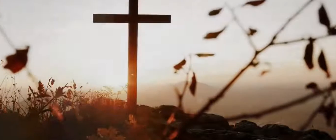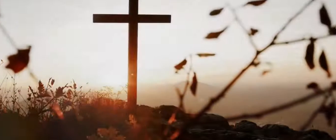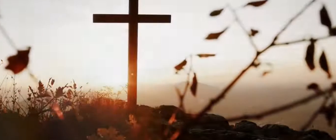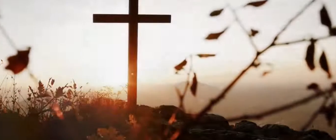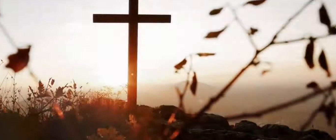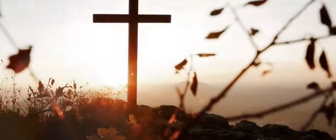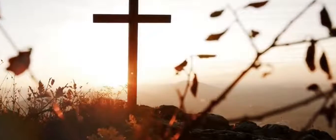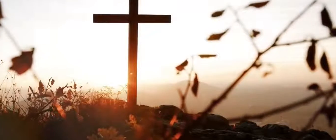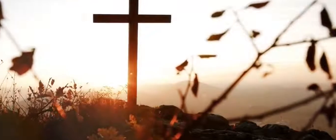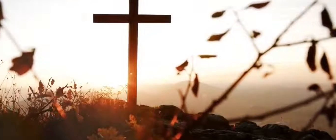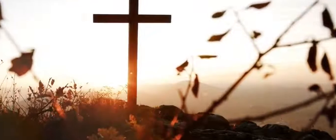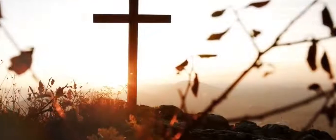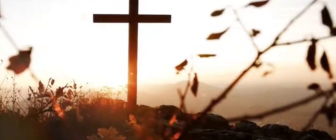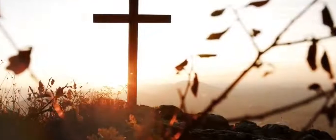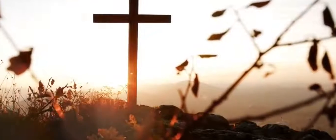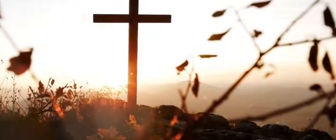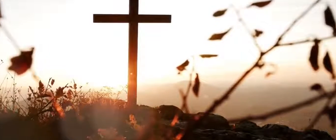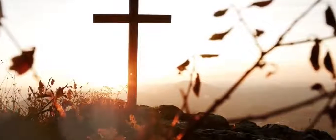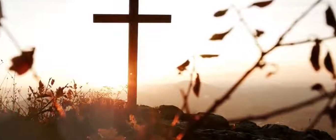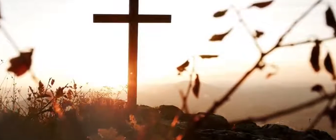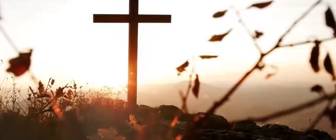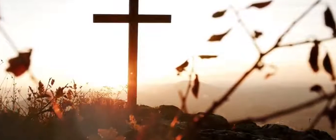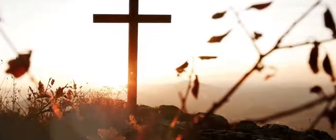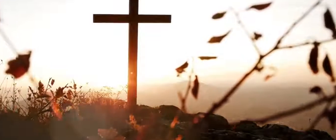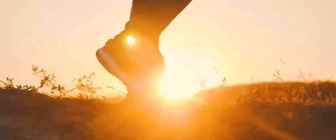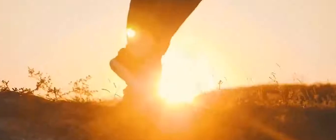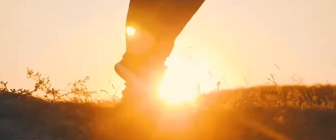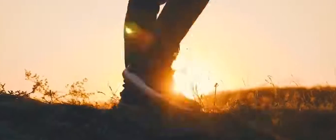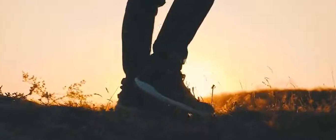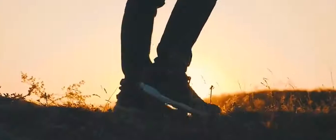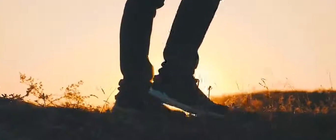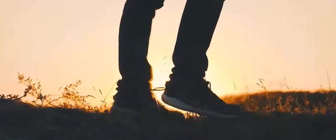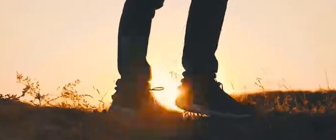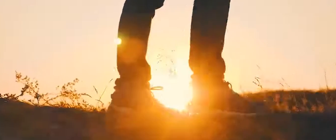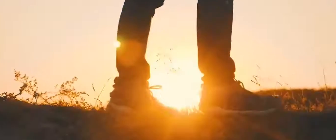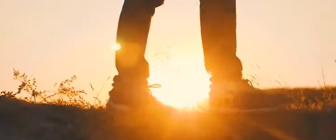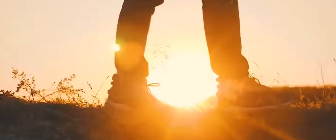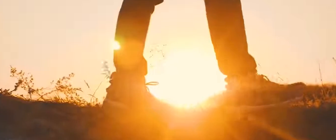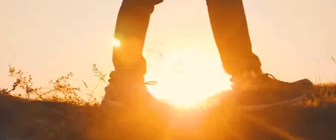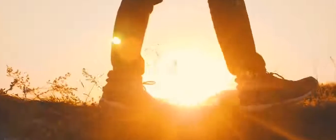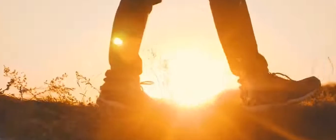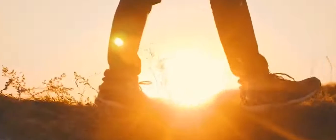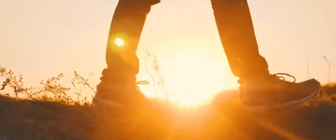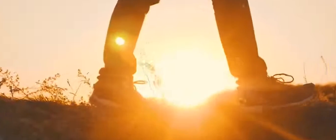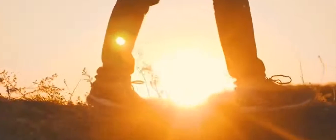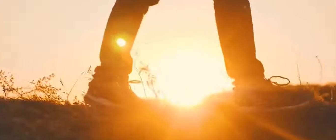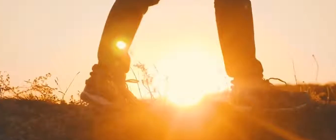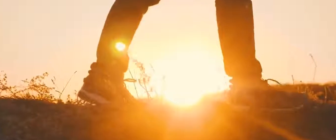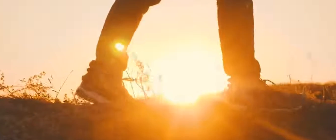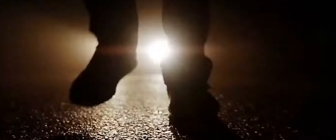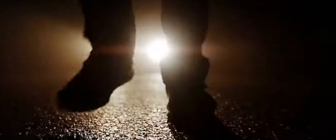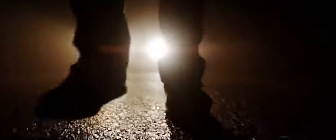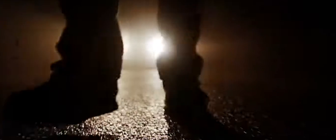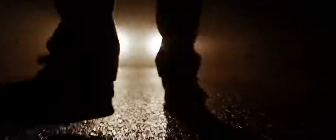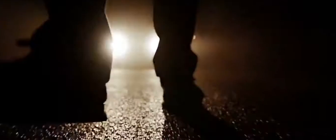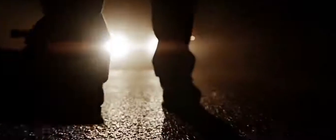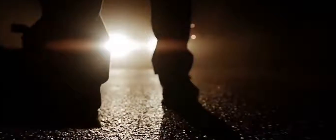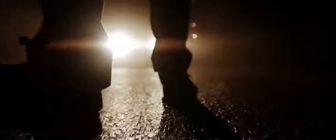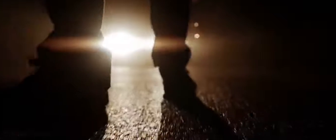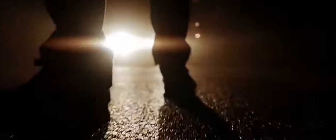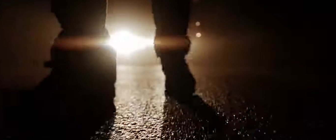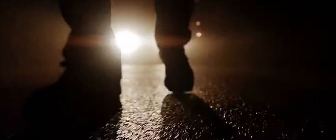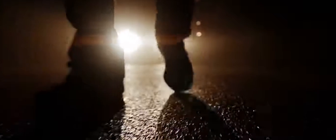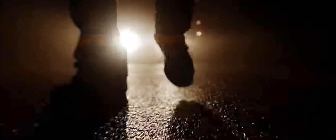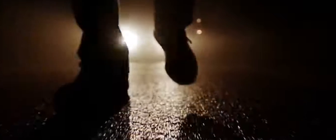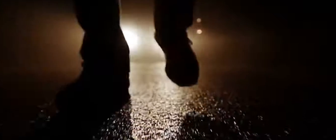A faith walker is one who focuses not on fear or on the facts, but focuses on their faith. More importantly,